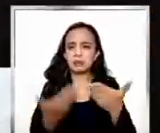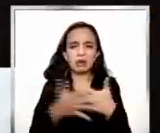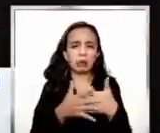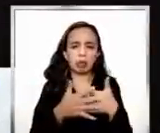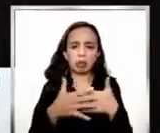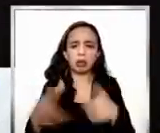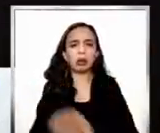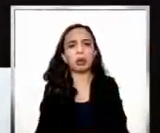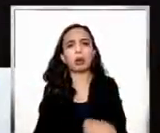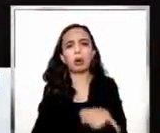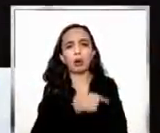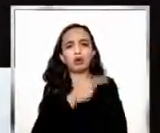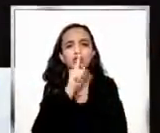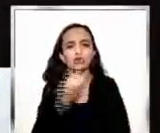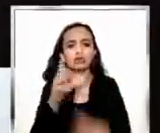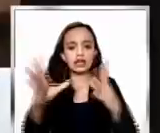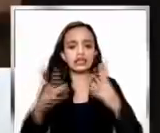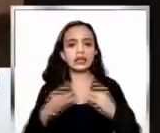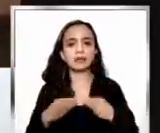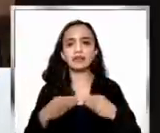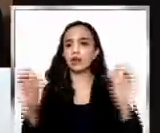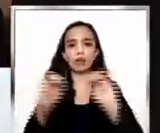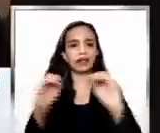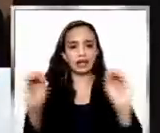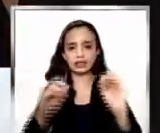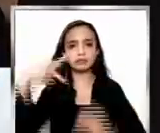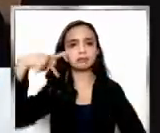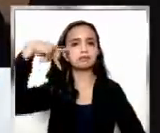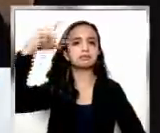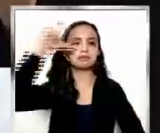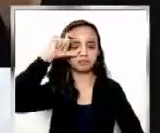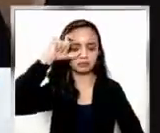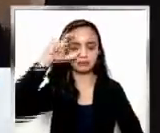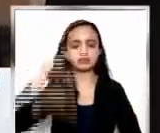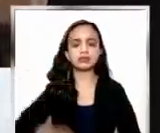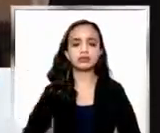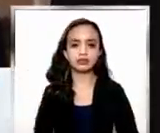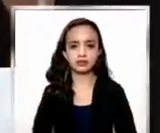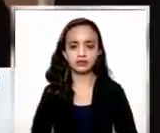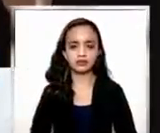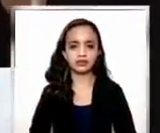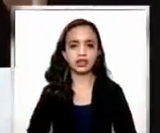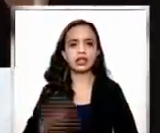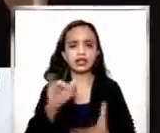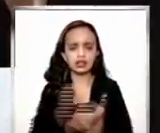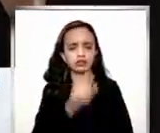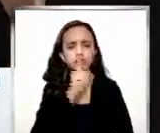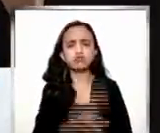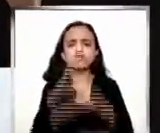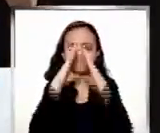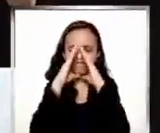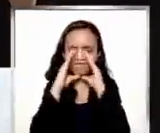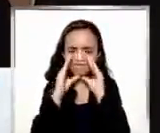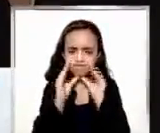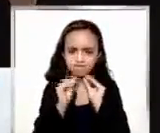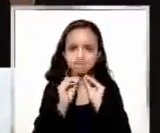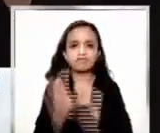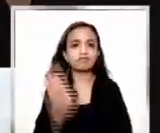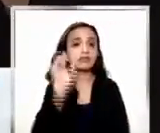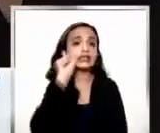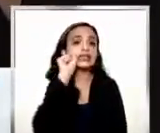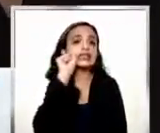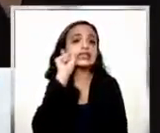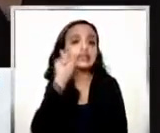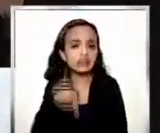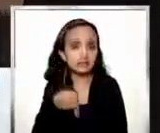reality that he is gone. Yan ang malungkot na kinumpirma ng kapatid ni dating Pangulong Noynoy Aquino na